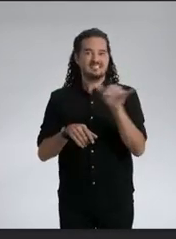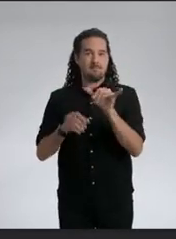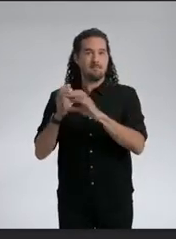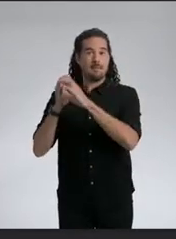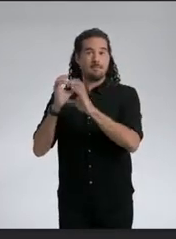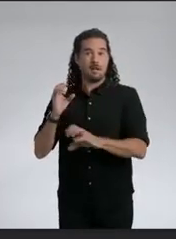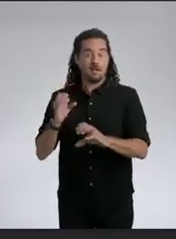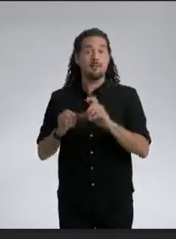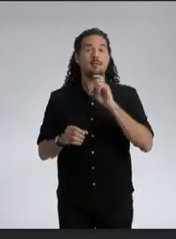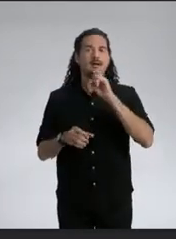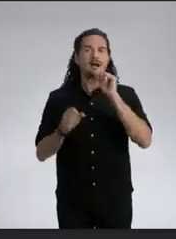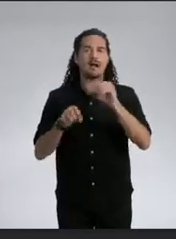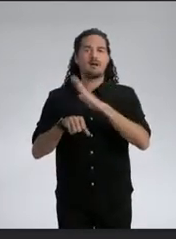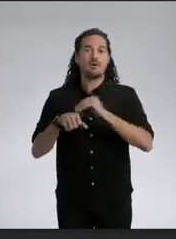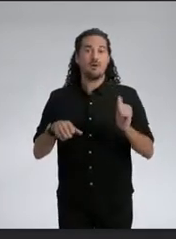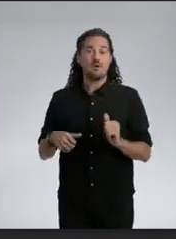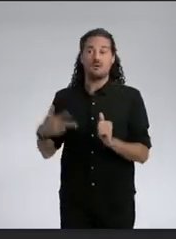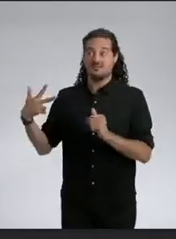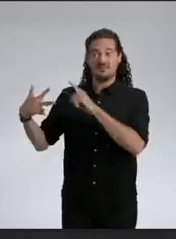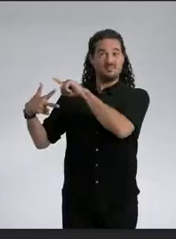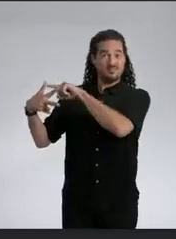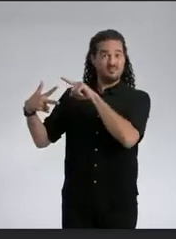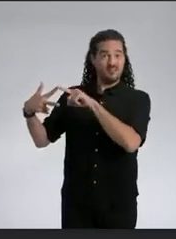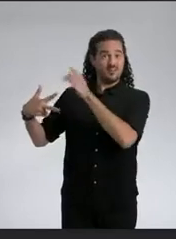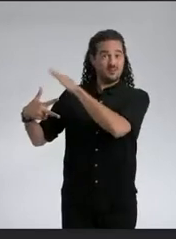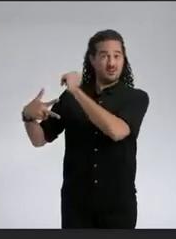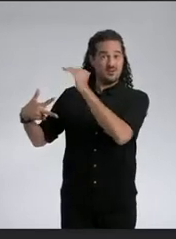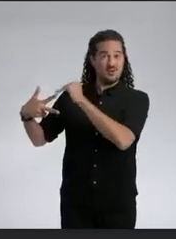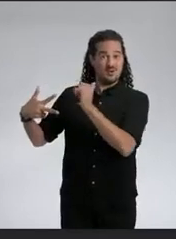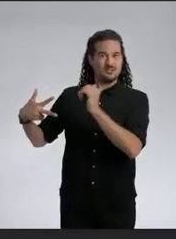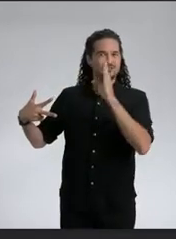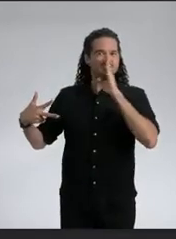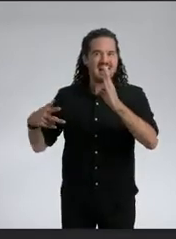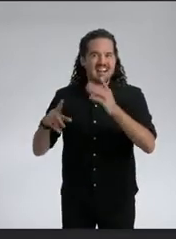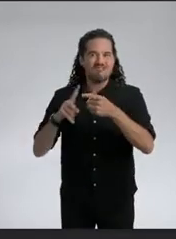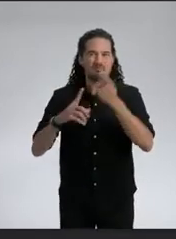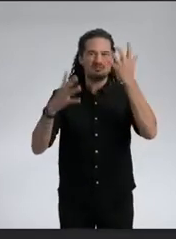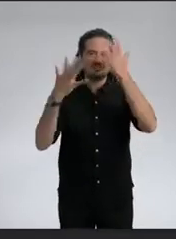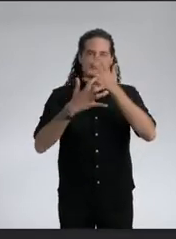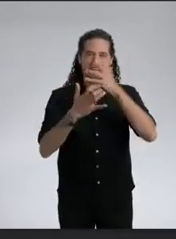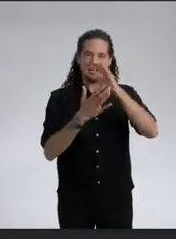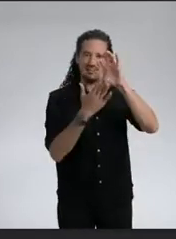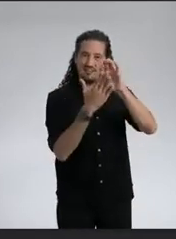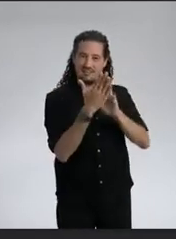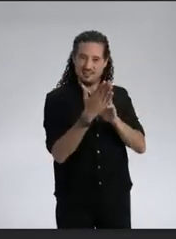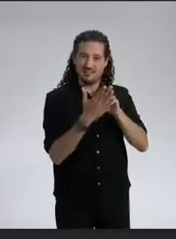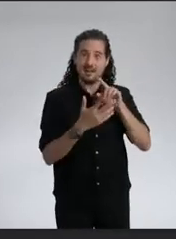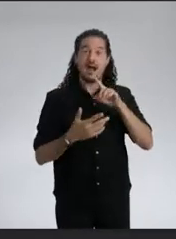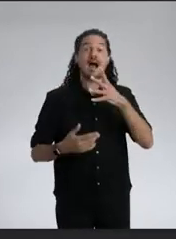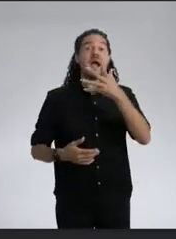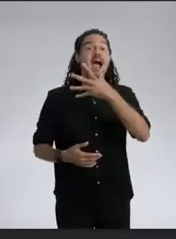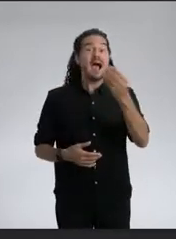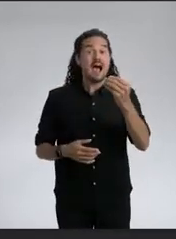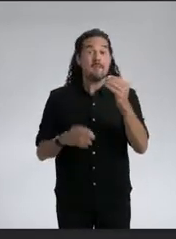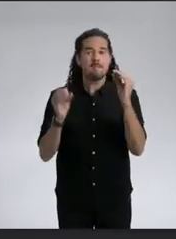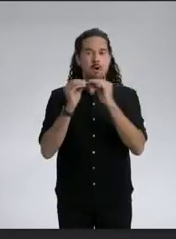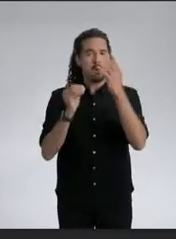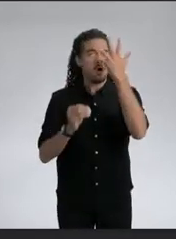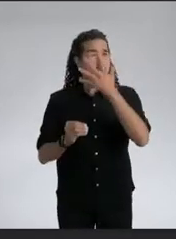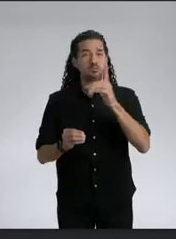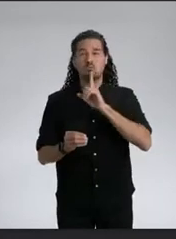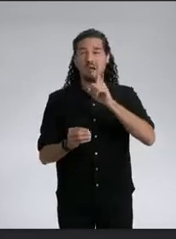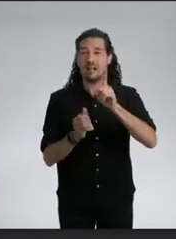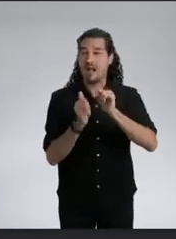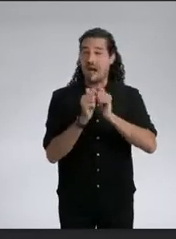dynamic libraries and ray query primitives directly from your graphics shaders. And you can create even more photorealistic rendering with